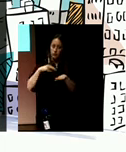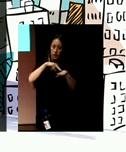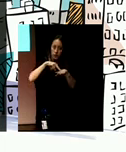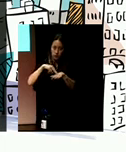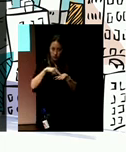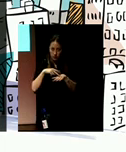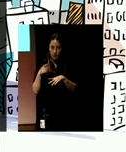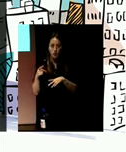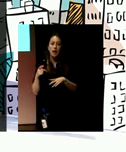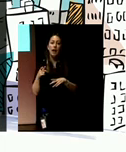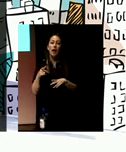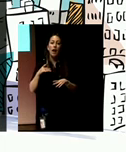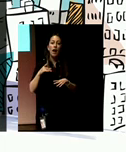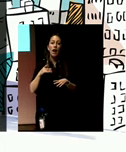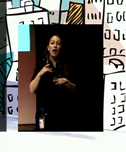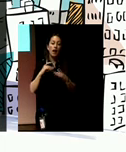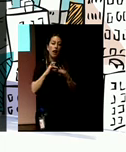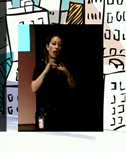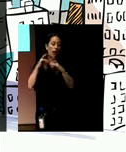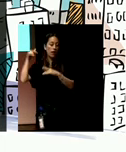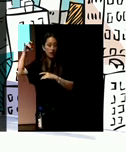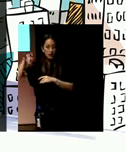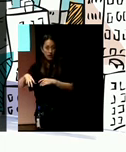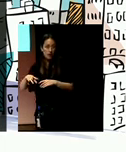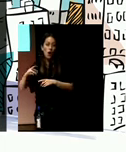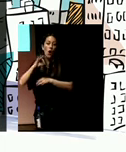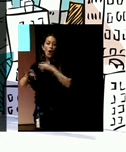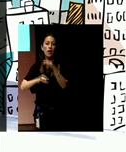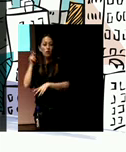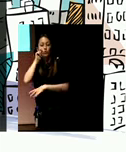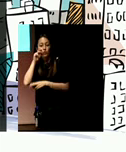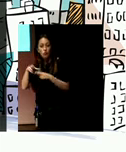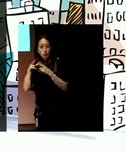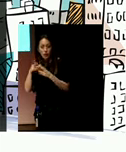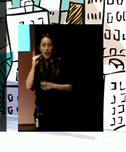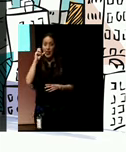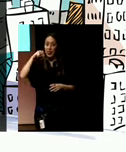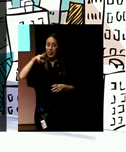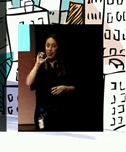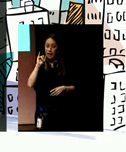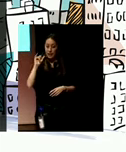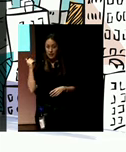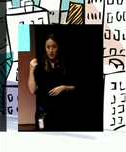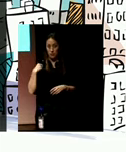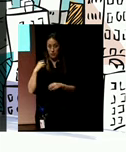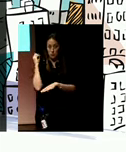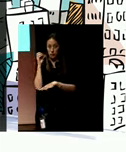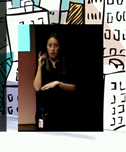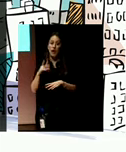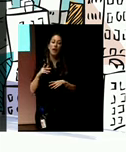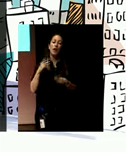field. It is led by the Social Tourism Organization. Dani Silva